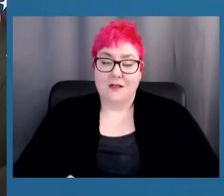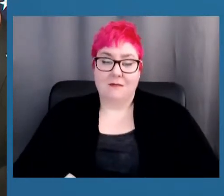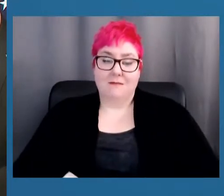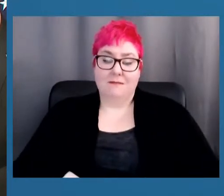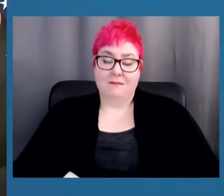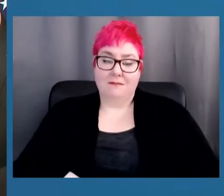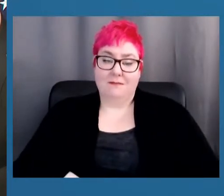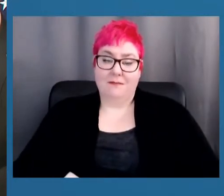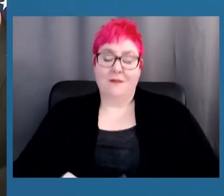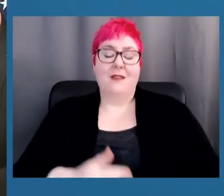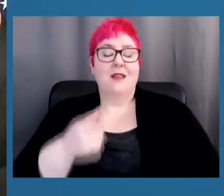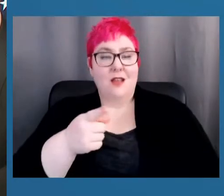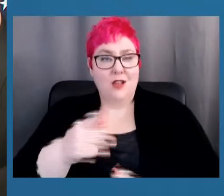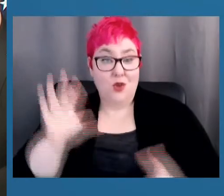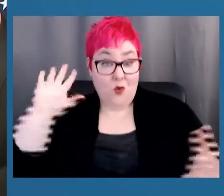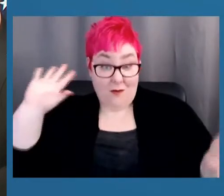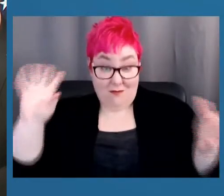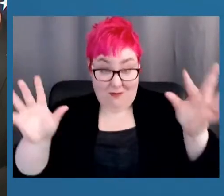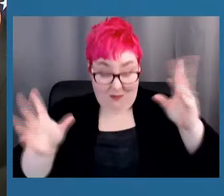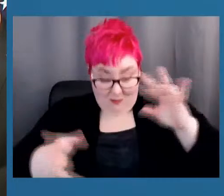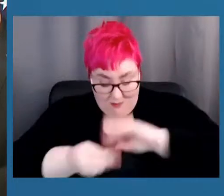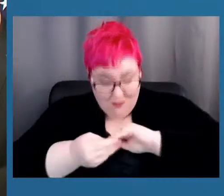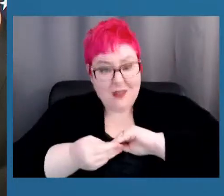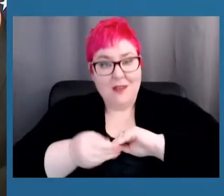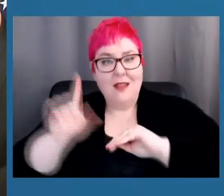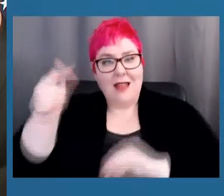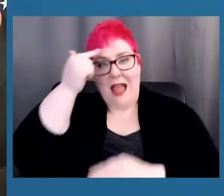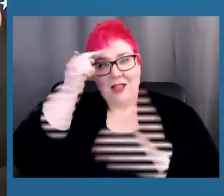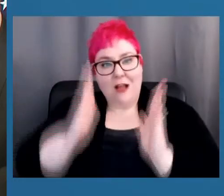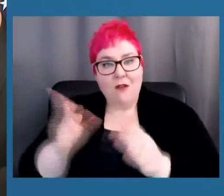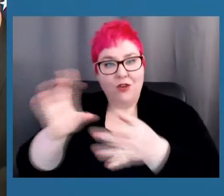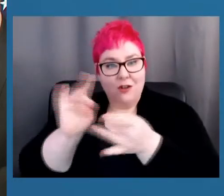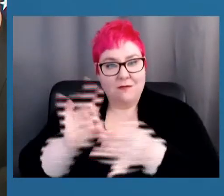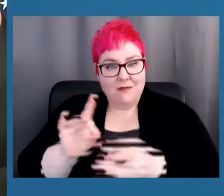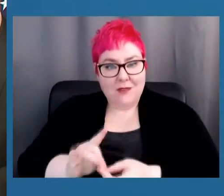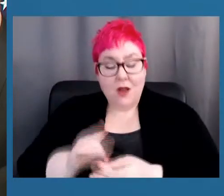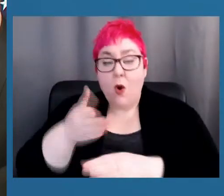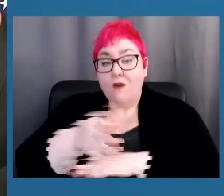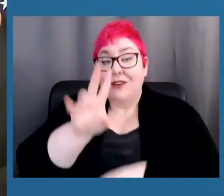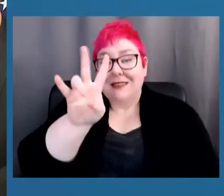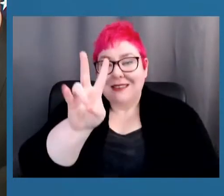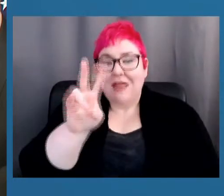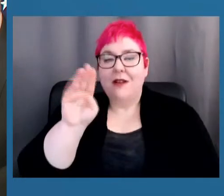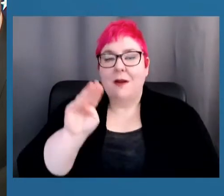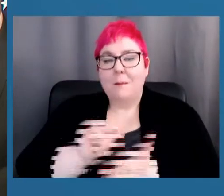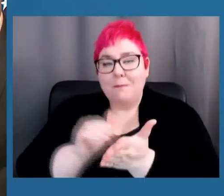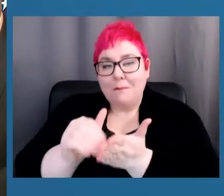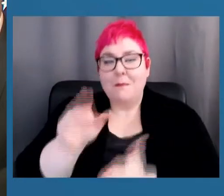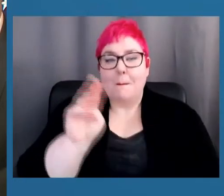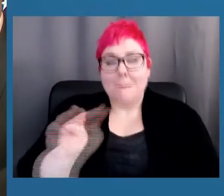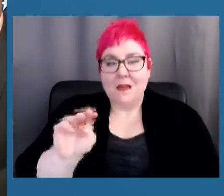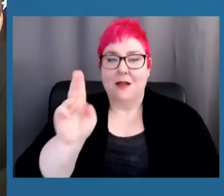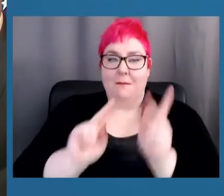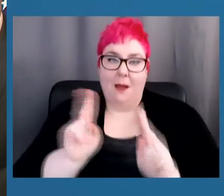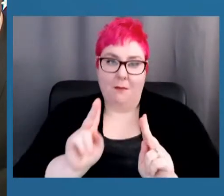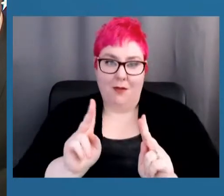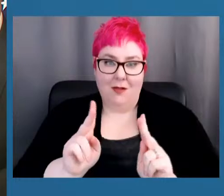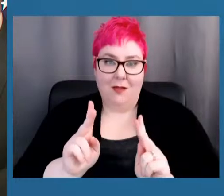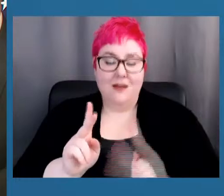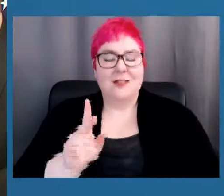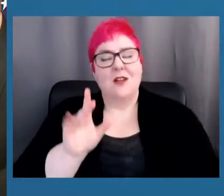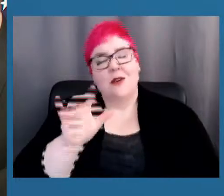And when you add it all up, as the governor has talked about, over 7 million people. So it's time for all of us to stand